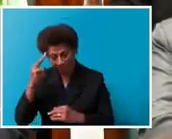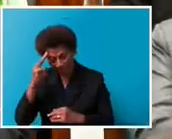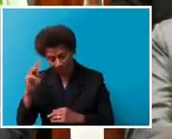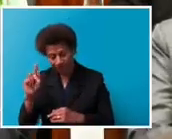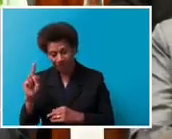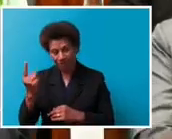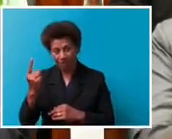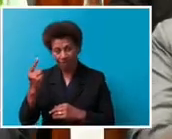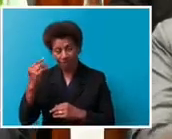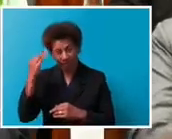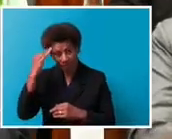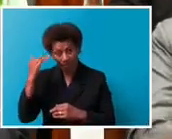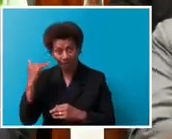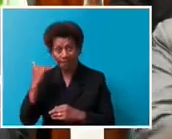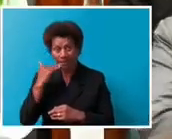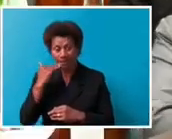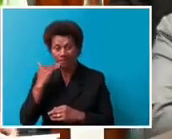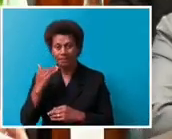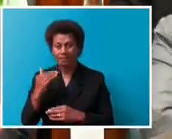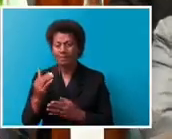the best in their term in office.